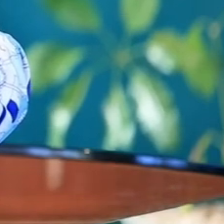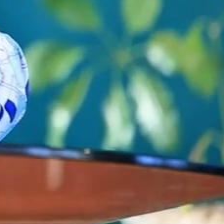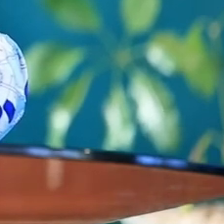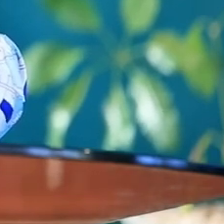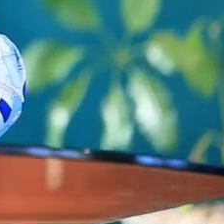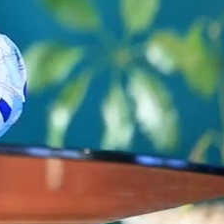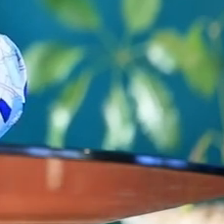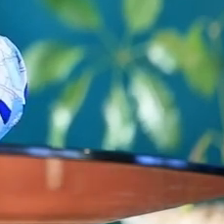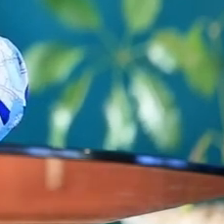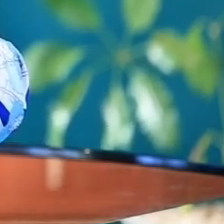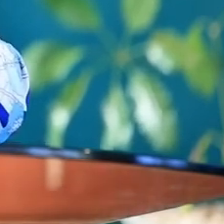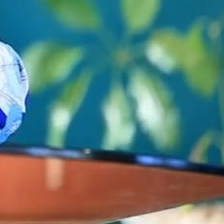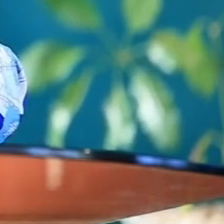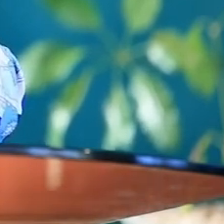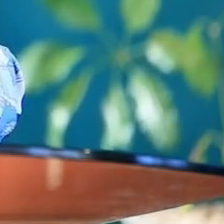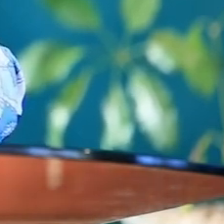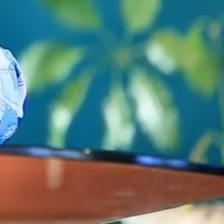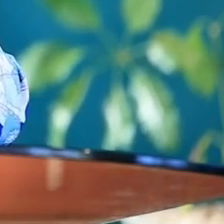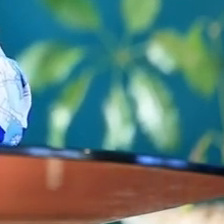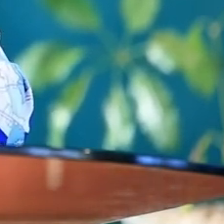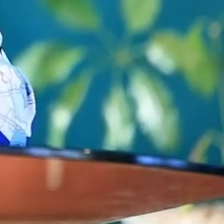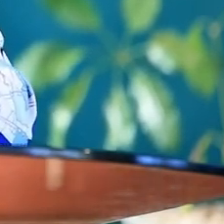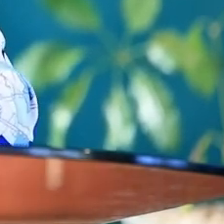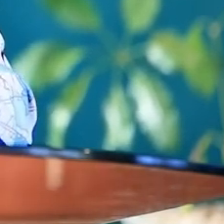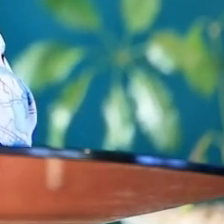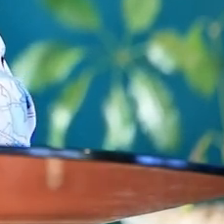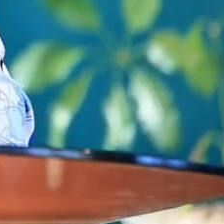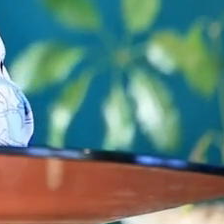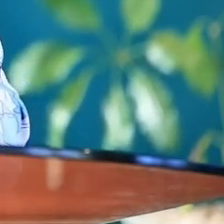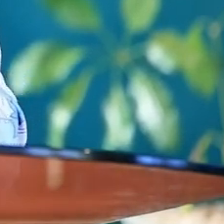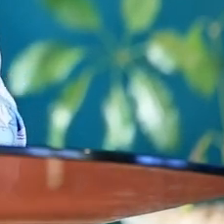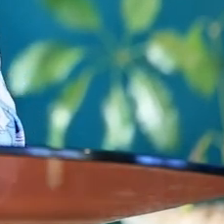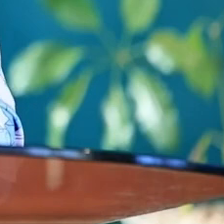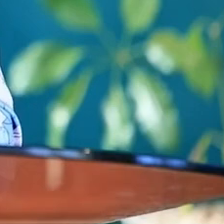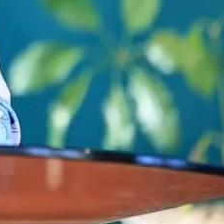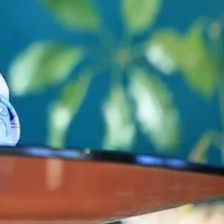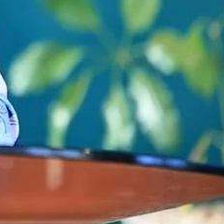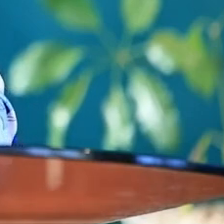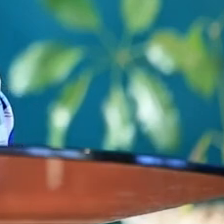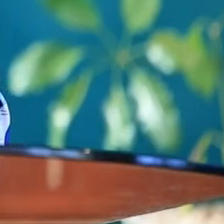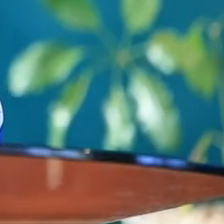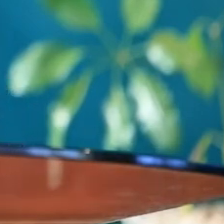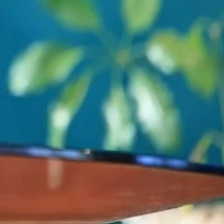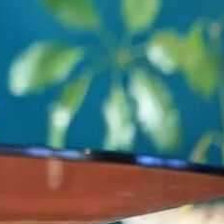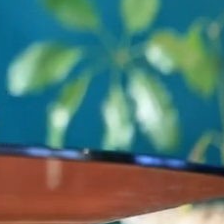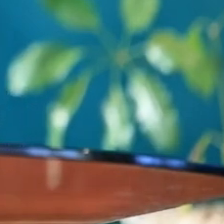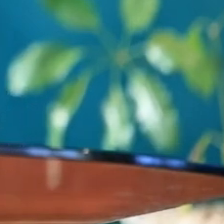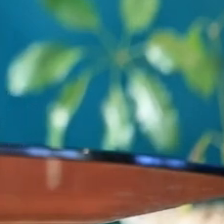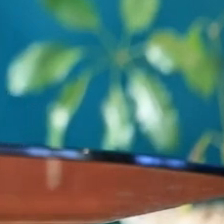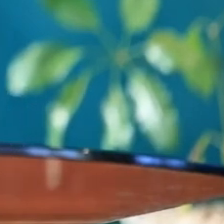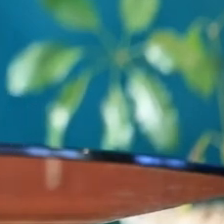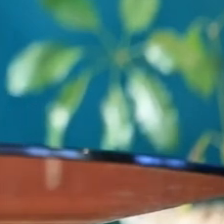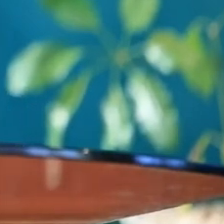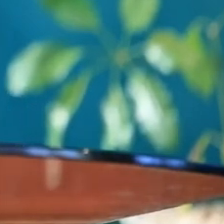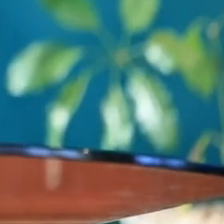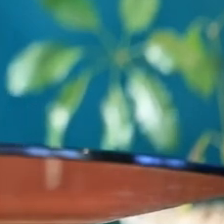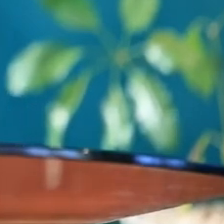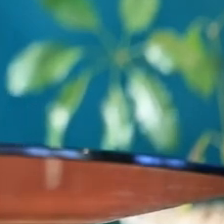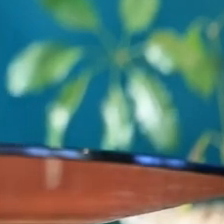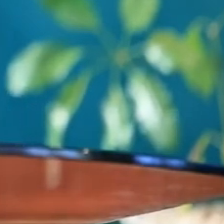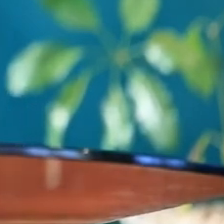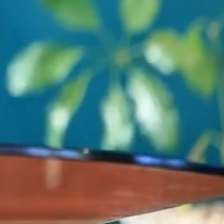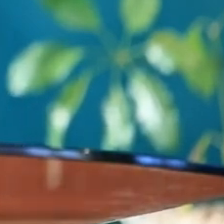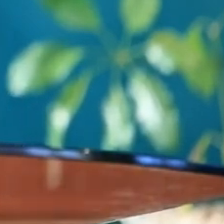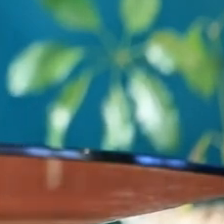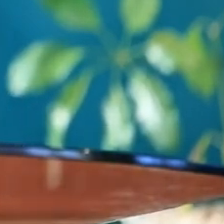struggling, don't ask, is it your husband who is really causing you to have this depression? Please understand that sometimes the cause